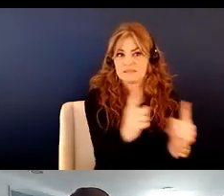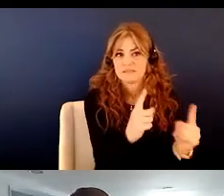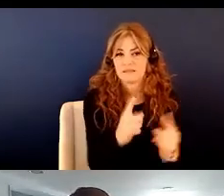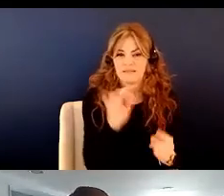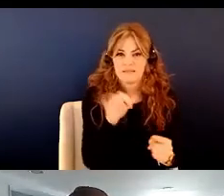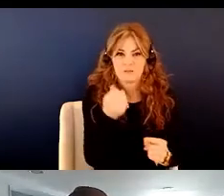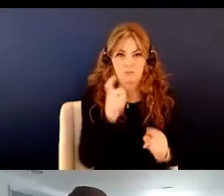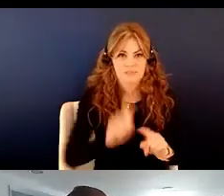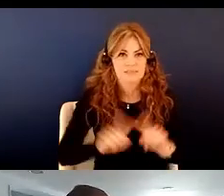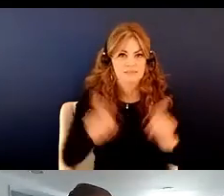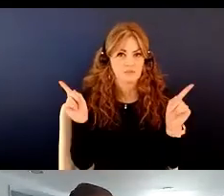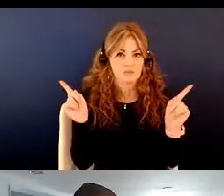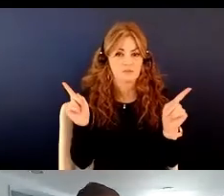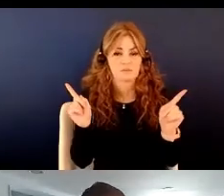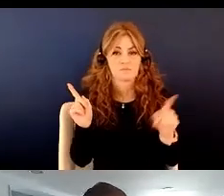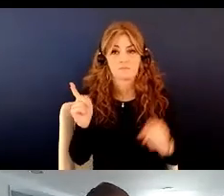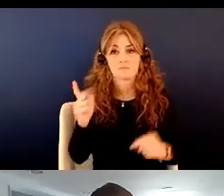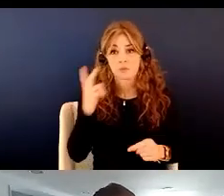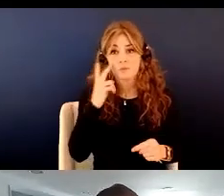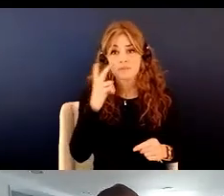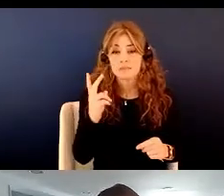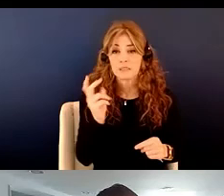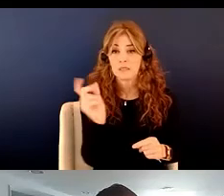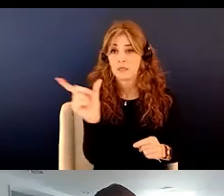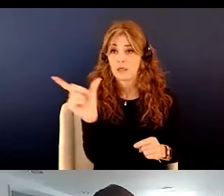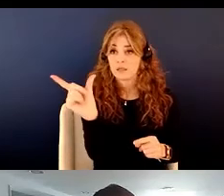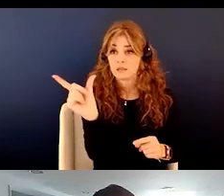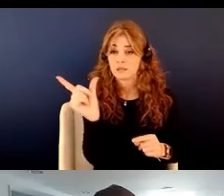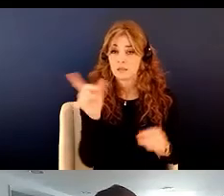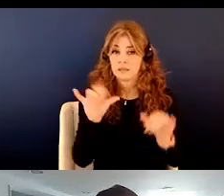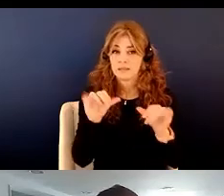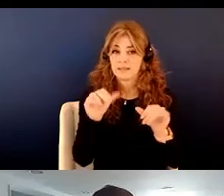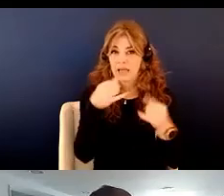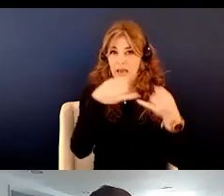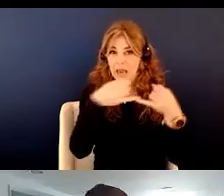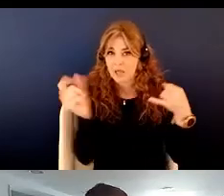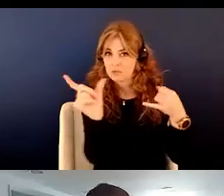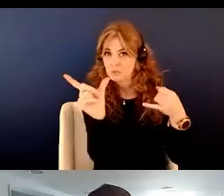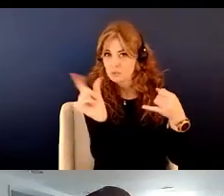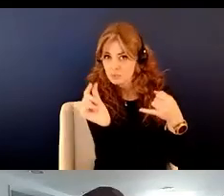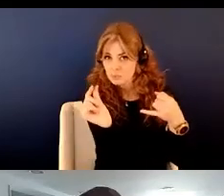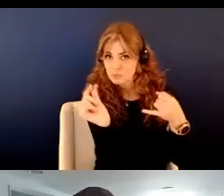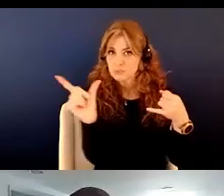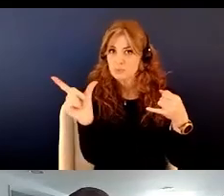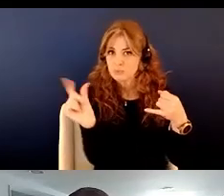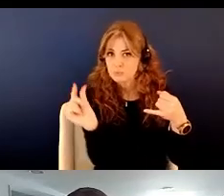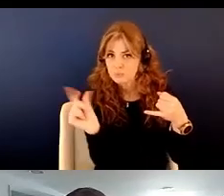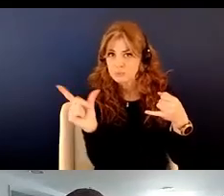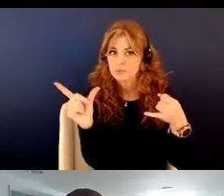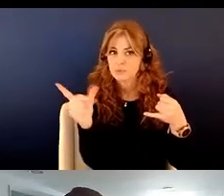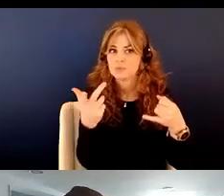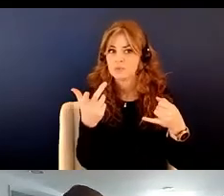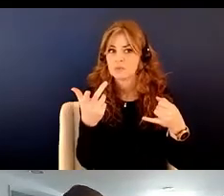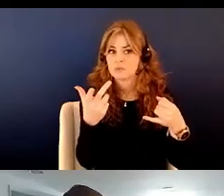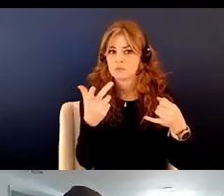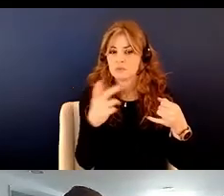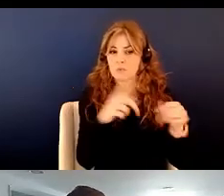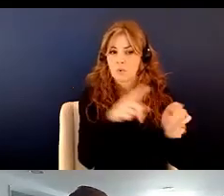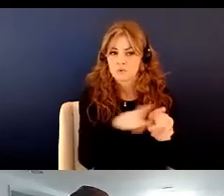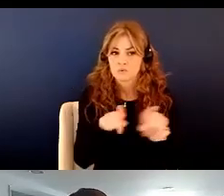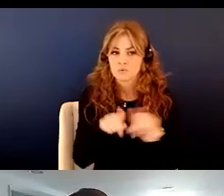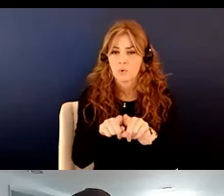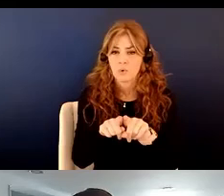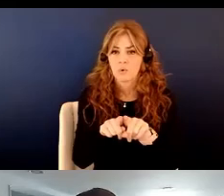different. So we not only see variation in kind of the precision of each of the effect sizes, the width of those confidence intervals, but